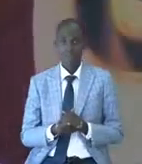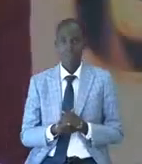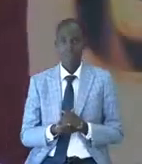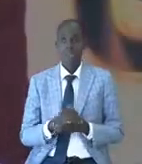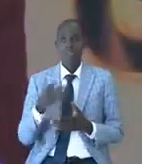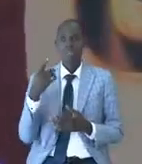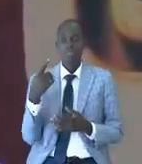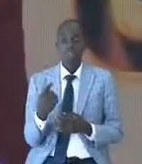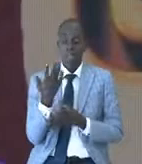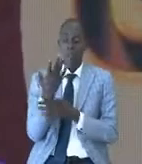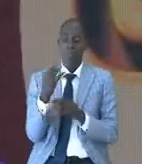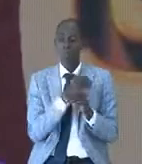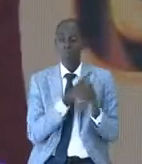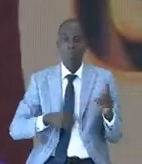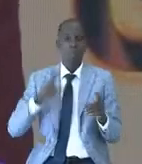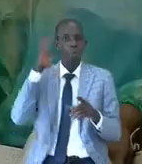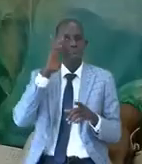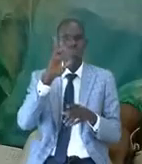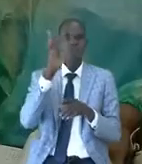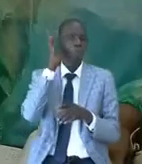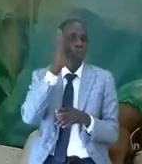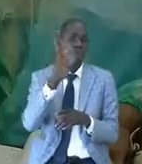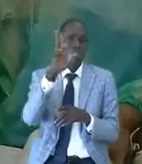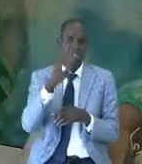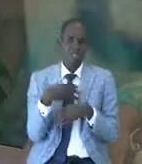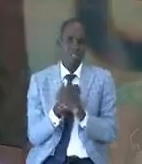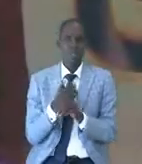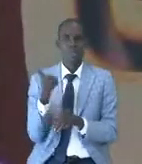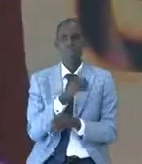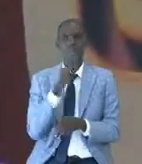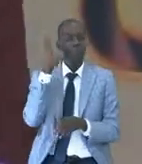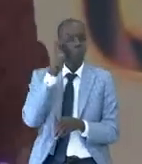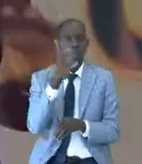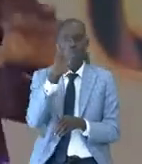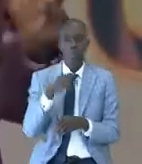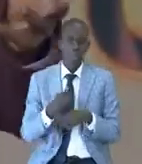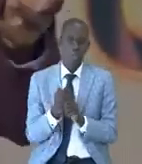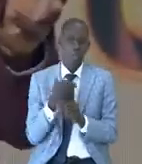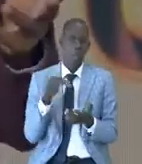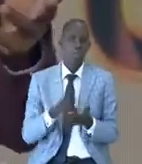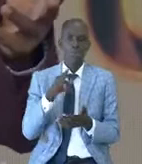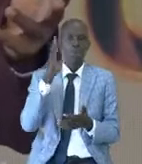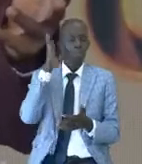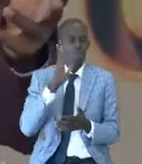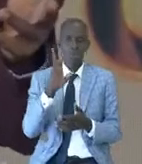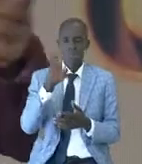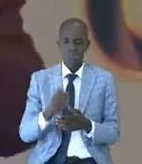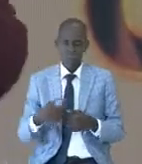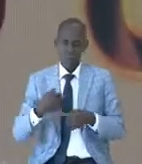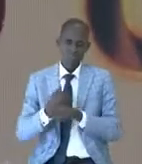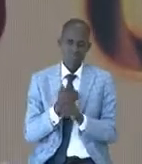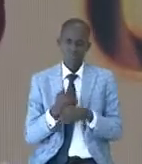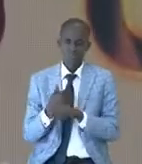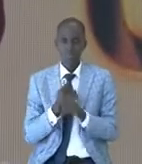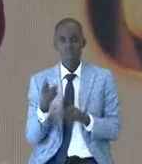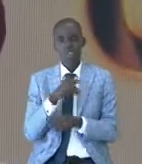the Lord will remold you. Amen. Will remake you. Amen. Will refashion you. Amen.